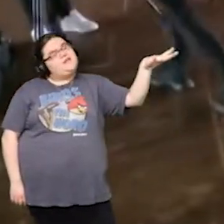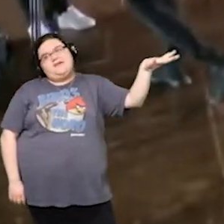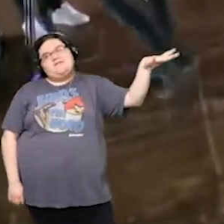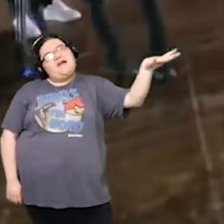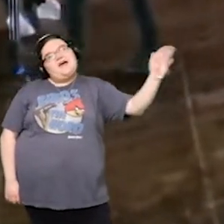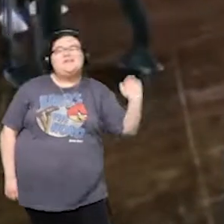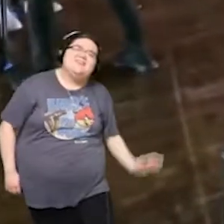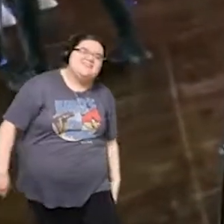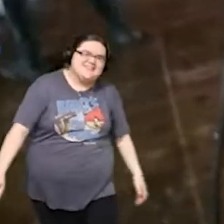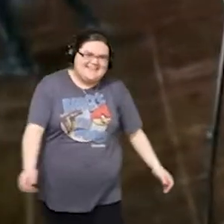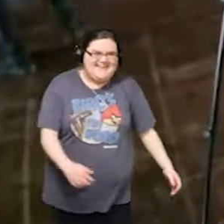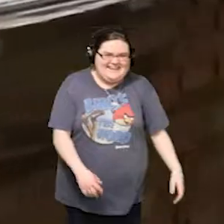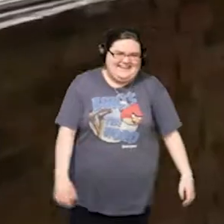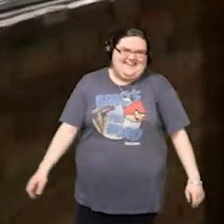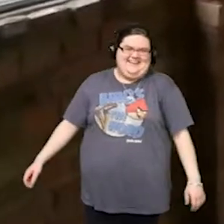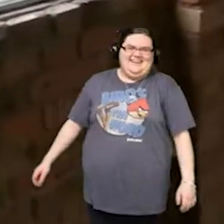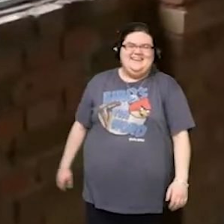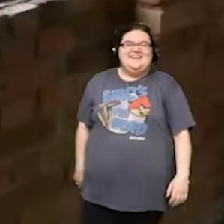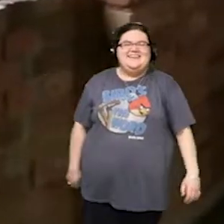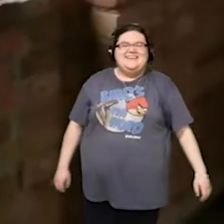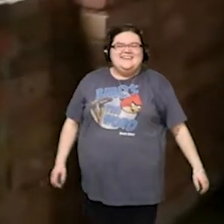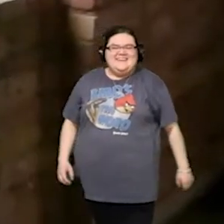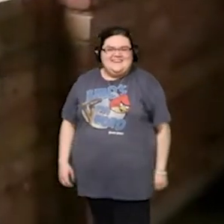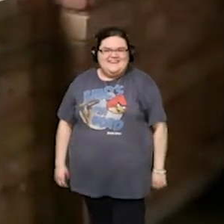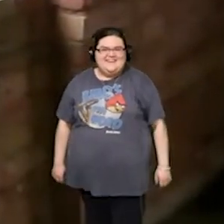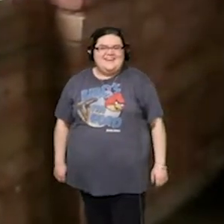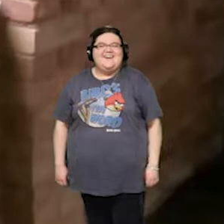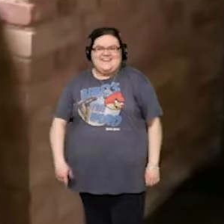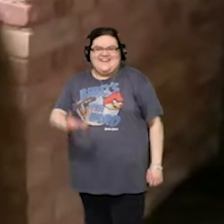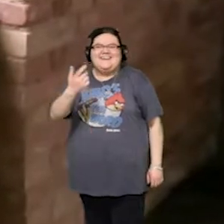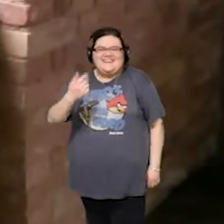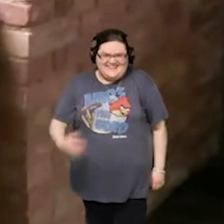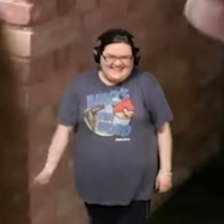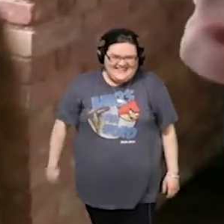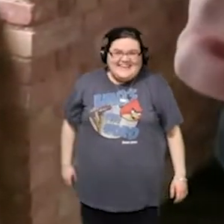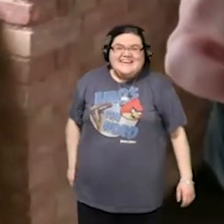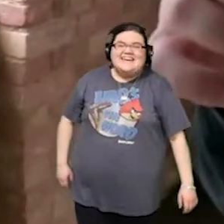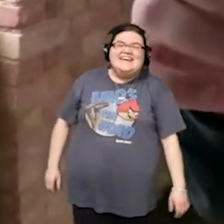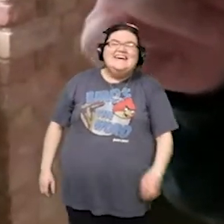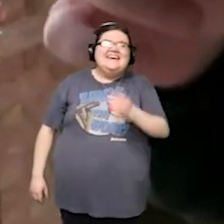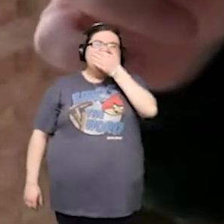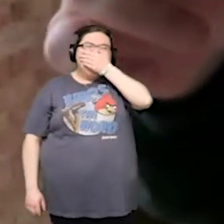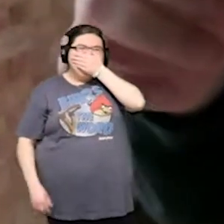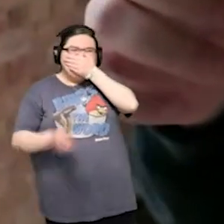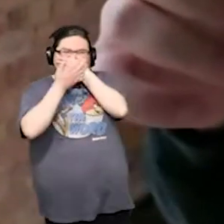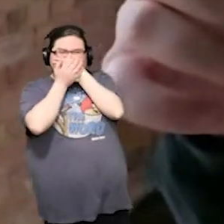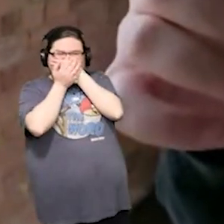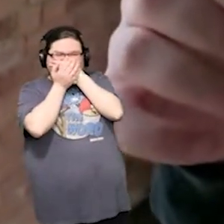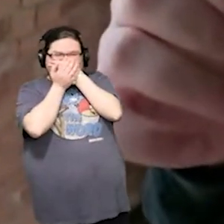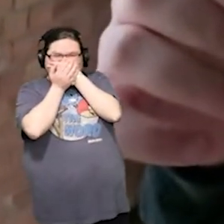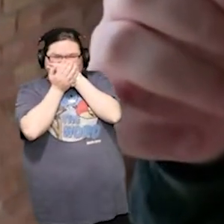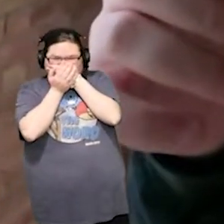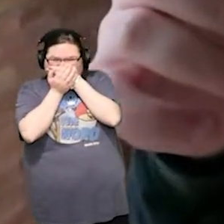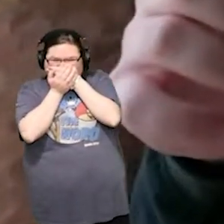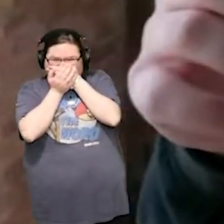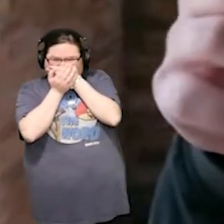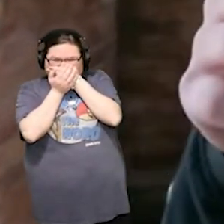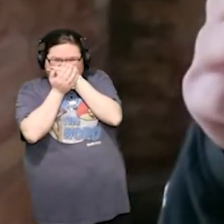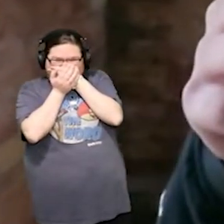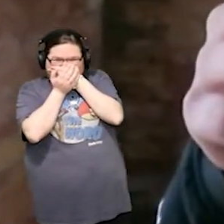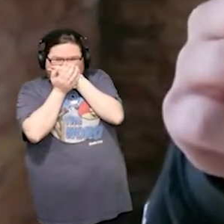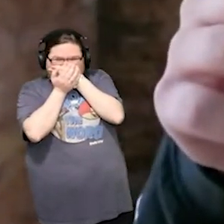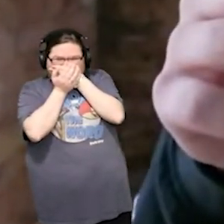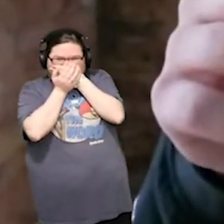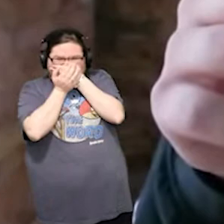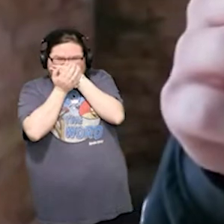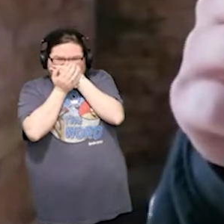you can't sit with yeah, us. Really no, I'm just kidding. So I bought the boys a gift certificate. Oh, yeah. What does that say? There's a free video filmed by KON from the